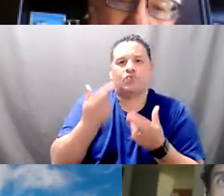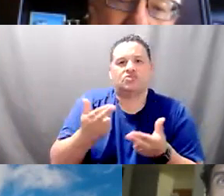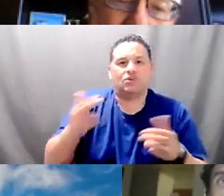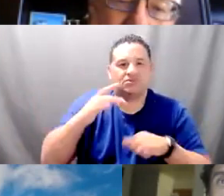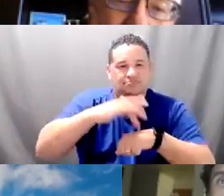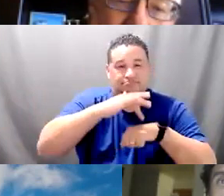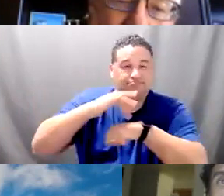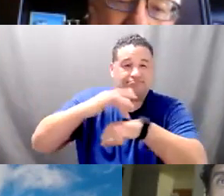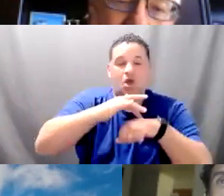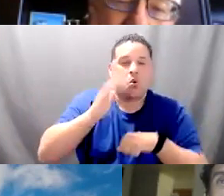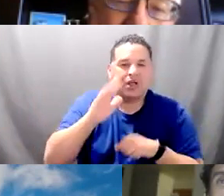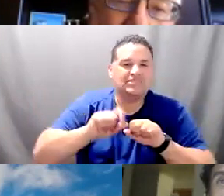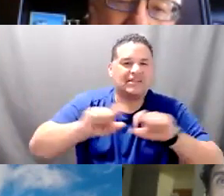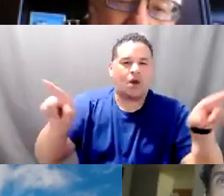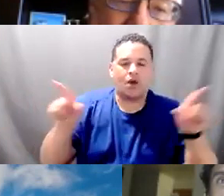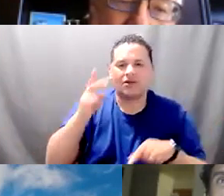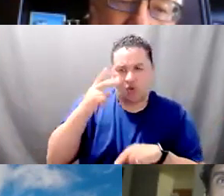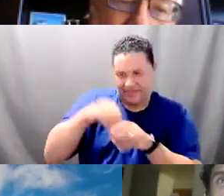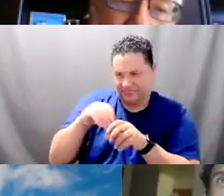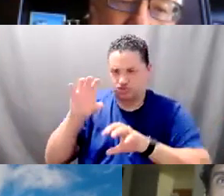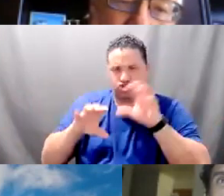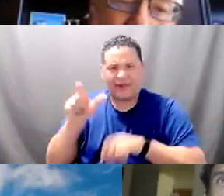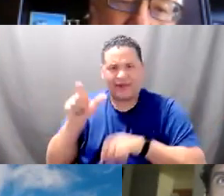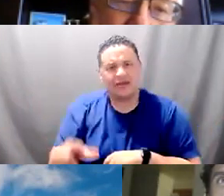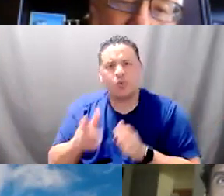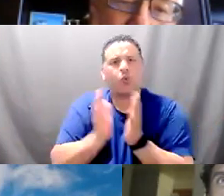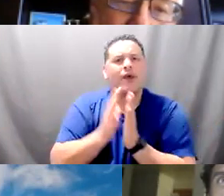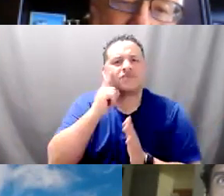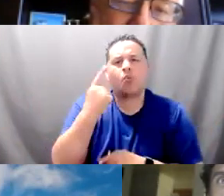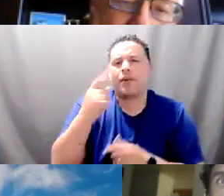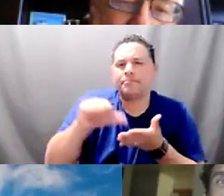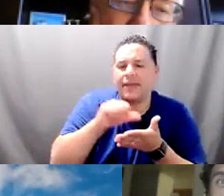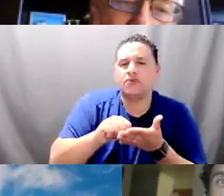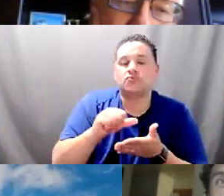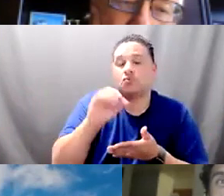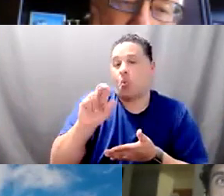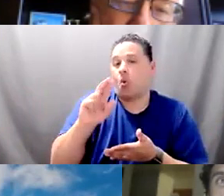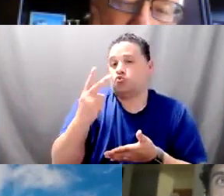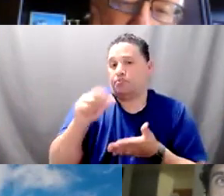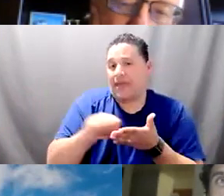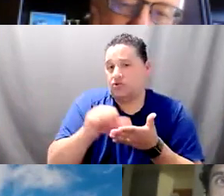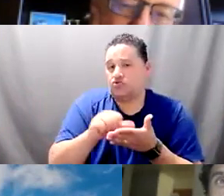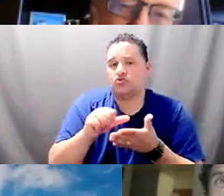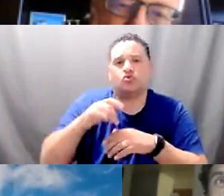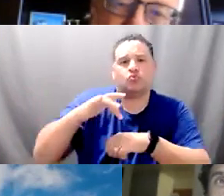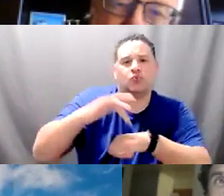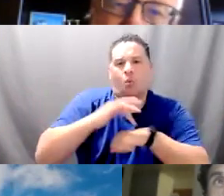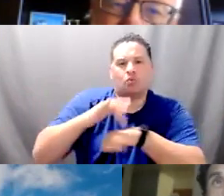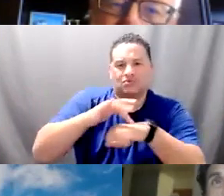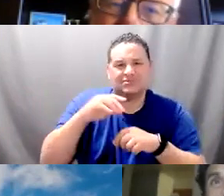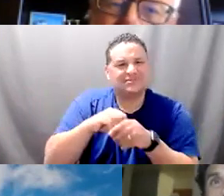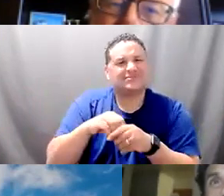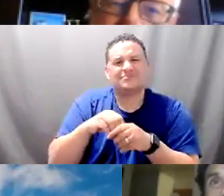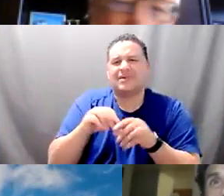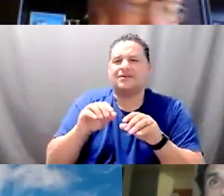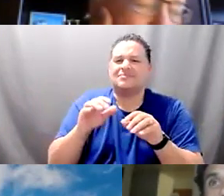in the chat a request for a 1-page or 2-page resource in plain language with